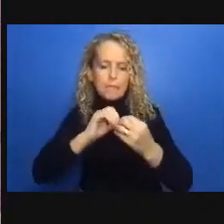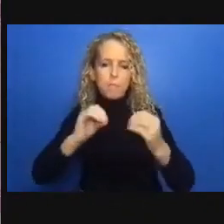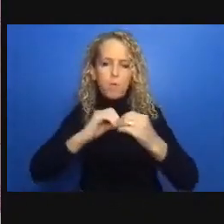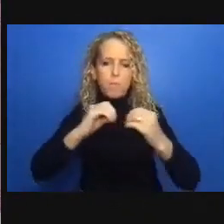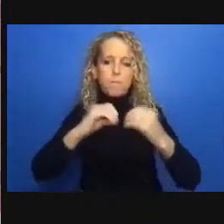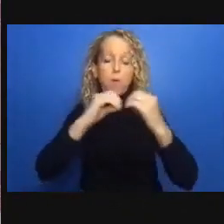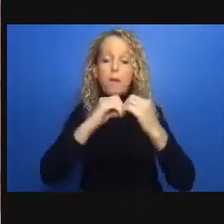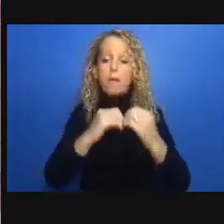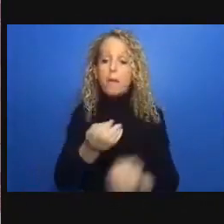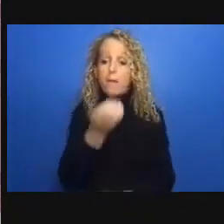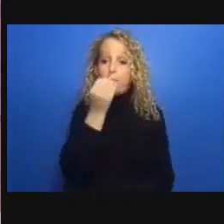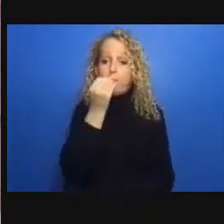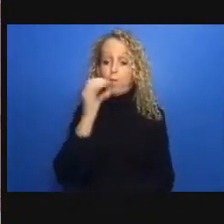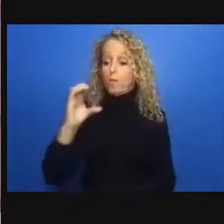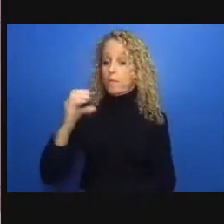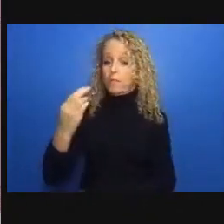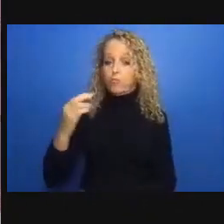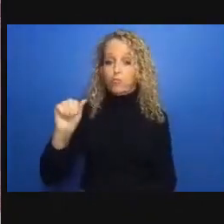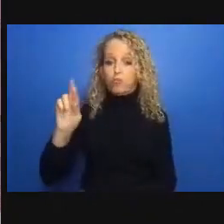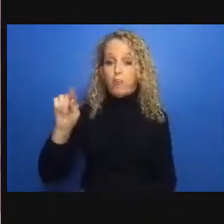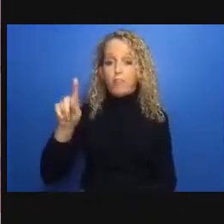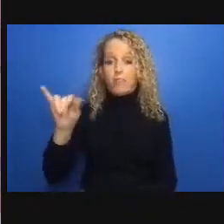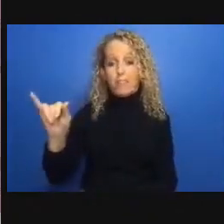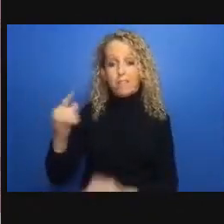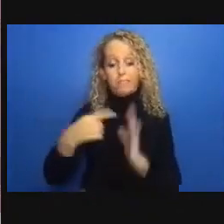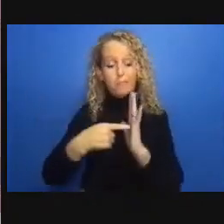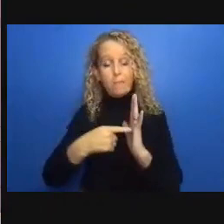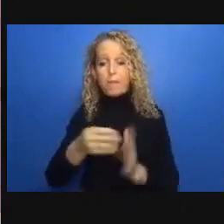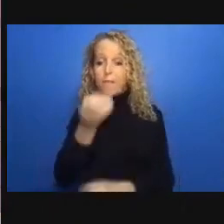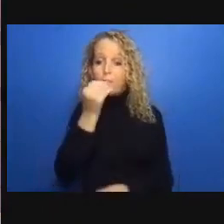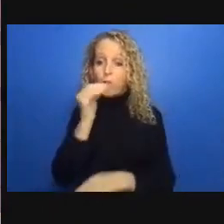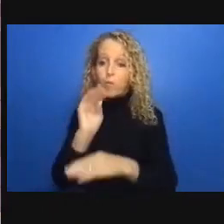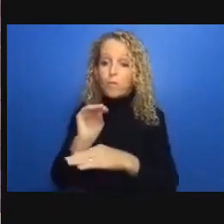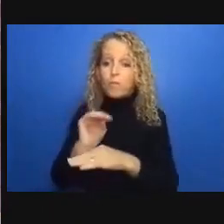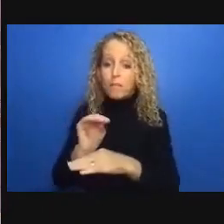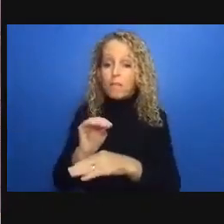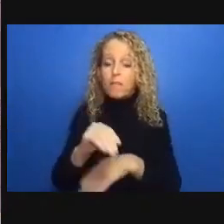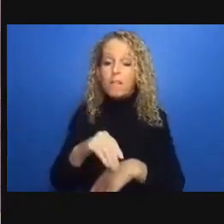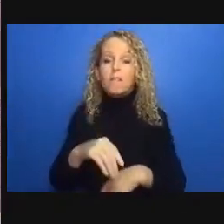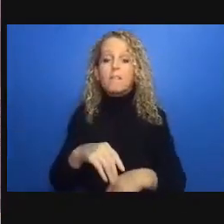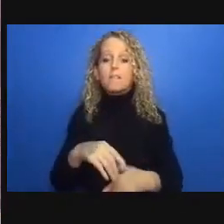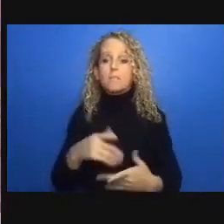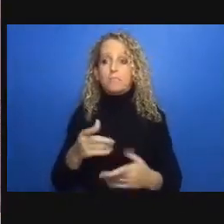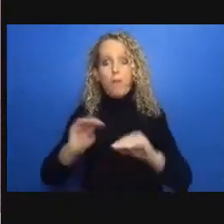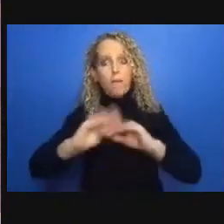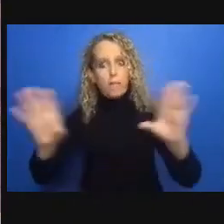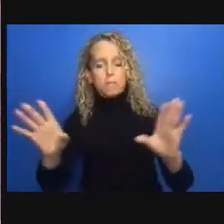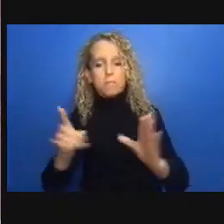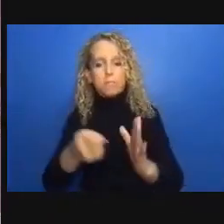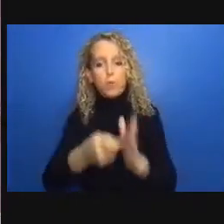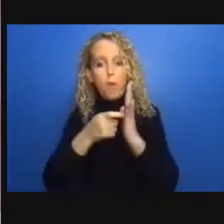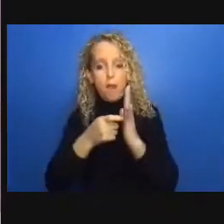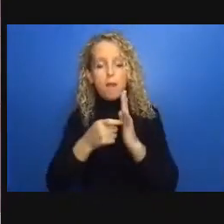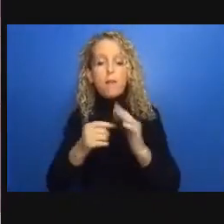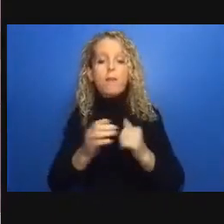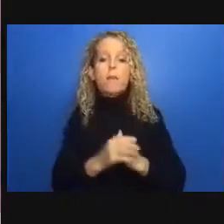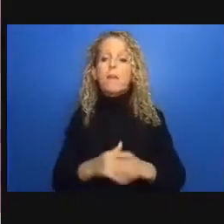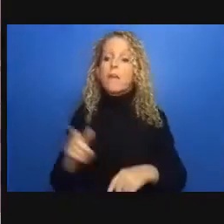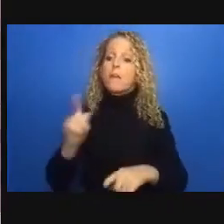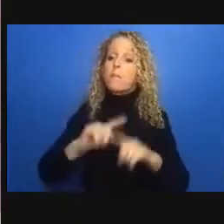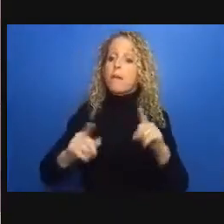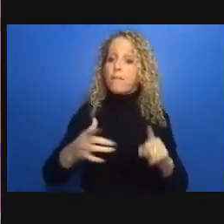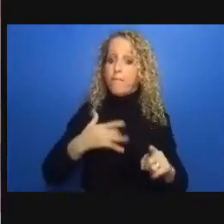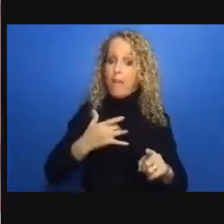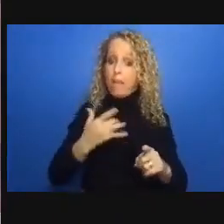are critical in this pandemic as more Canadians face deprivation, Tarashak and McIntyre argue that the priority should not be